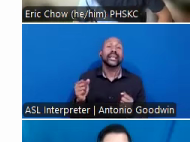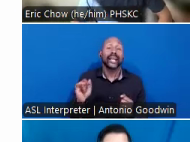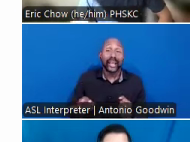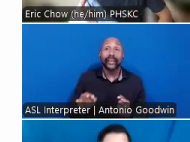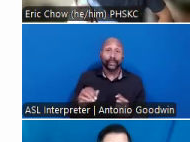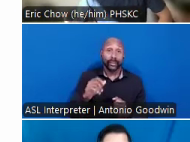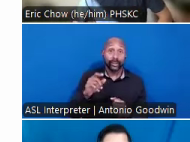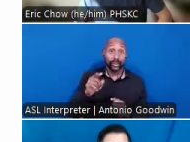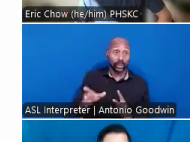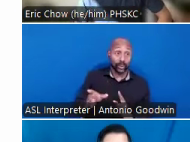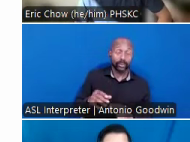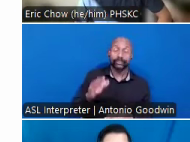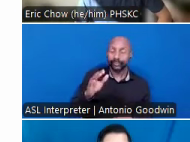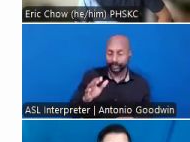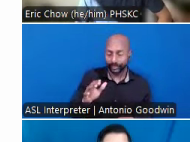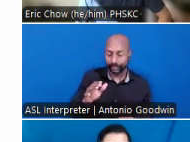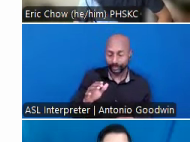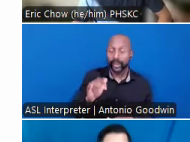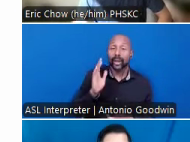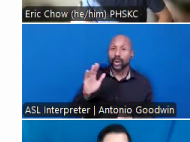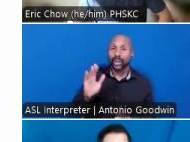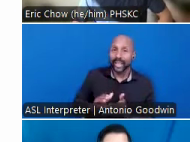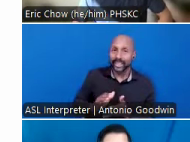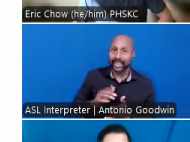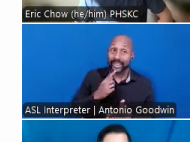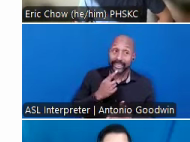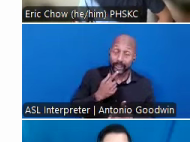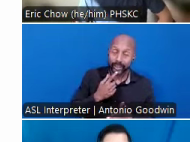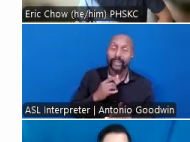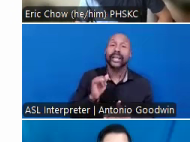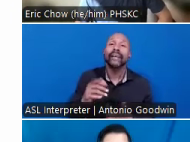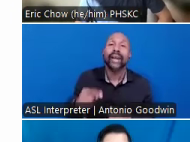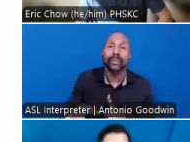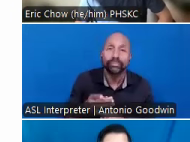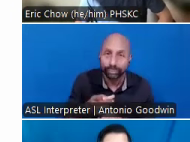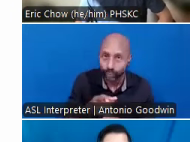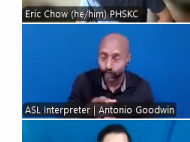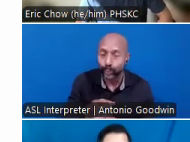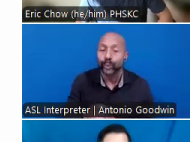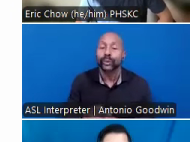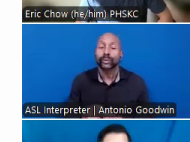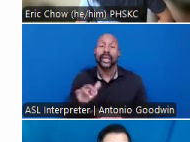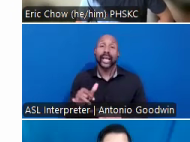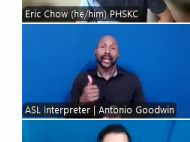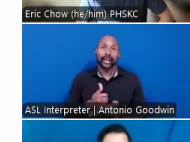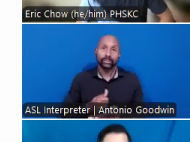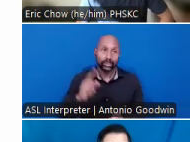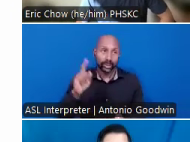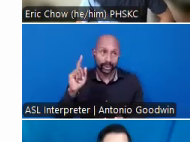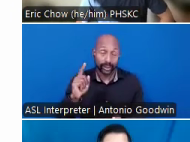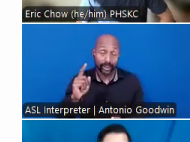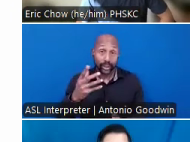severe. It will protect you from having to go to the hospital and will protect you from dying as a result of COVID-19.